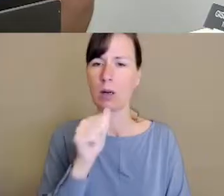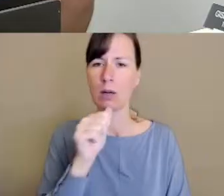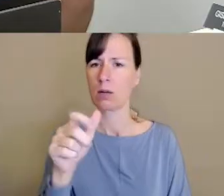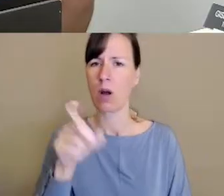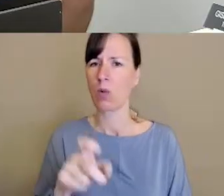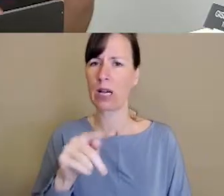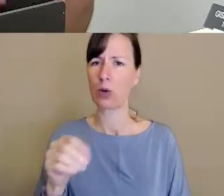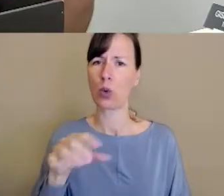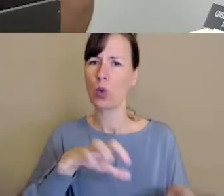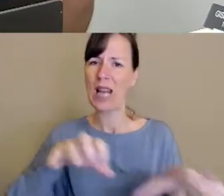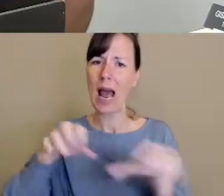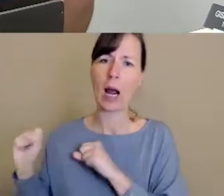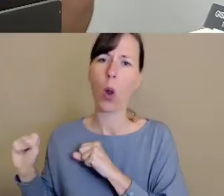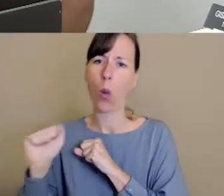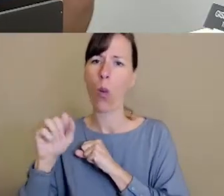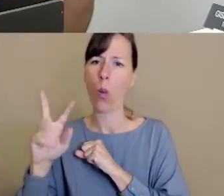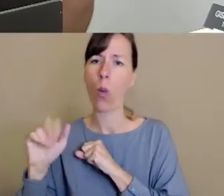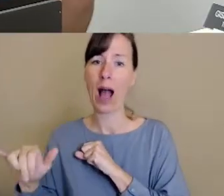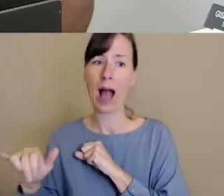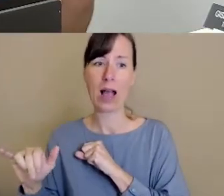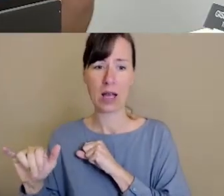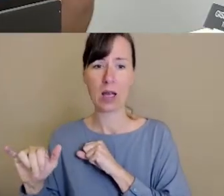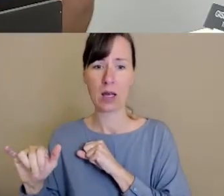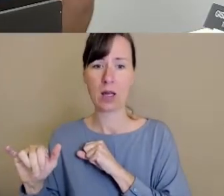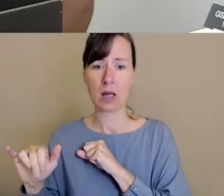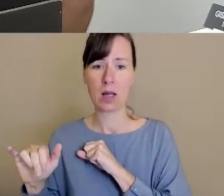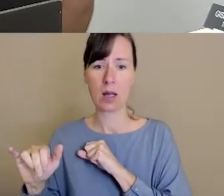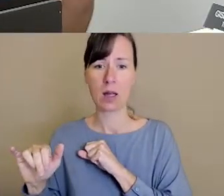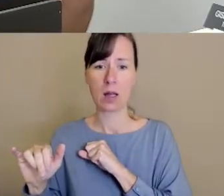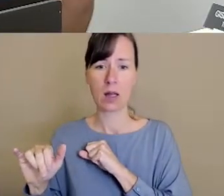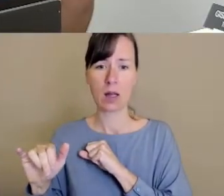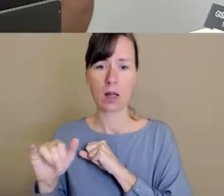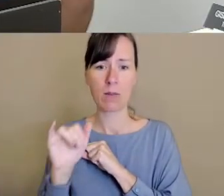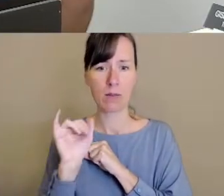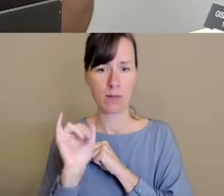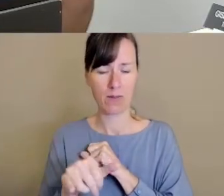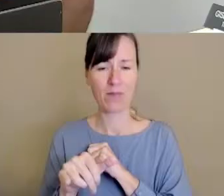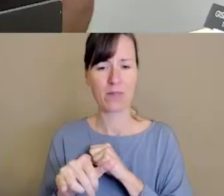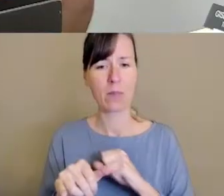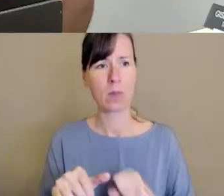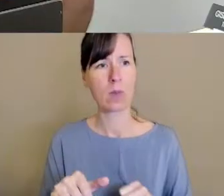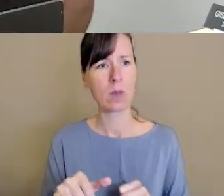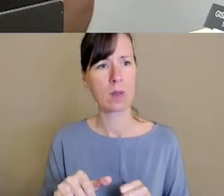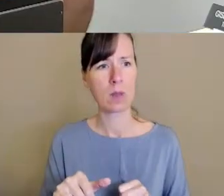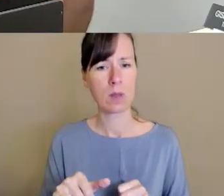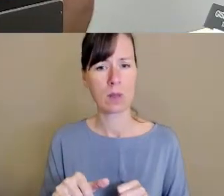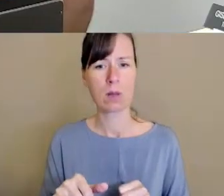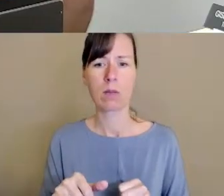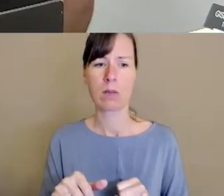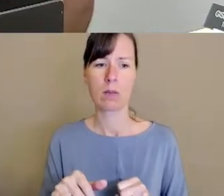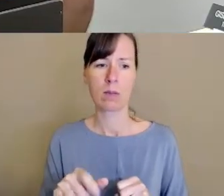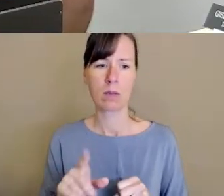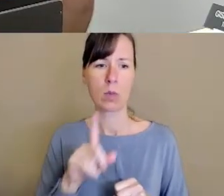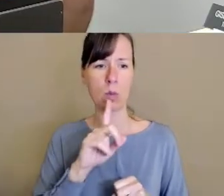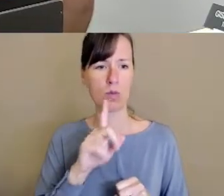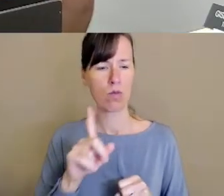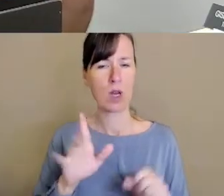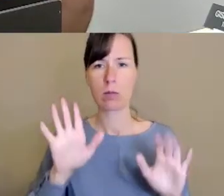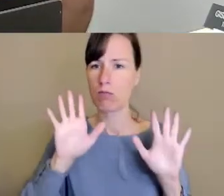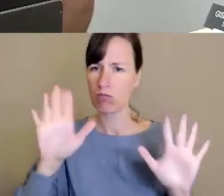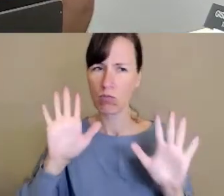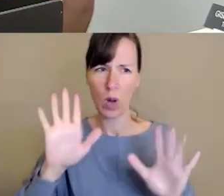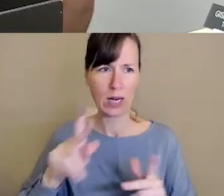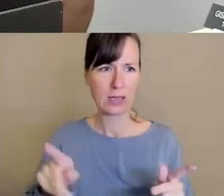away. And that's all. It's just the greatest place and a nice